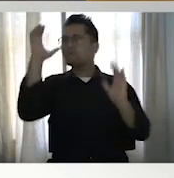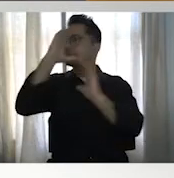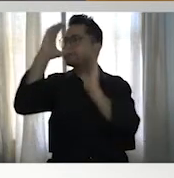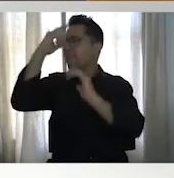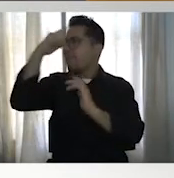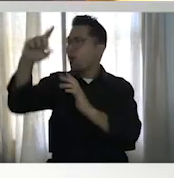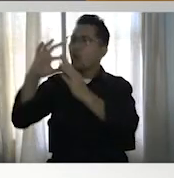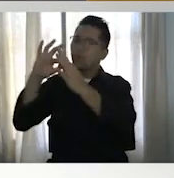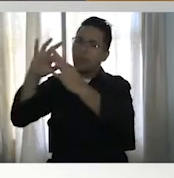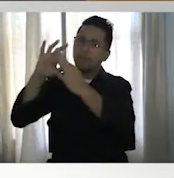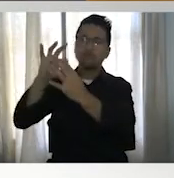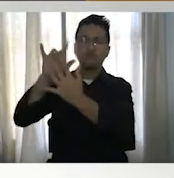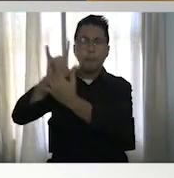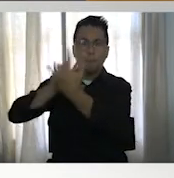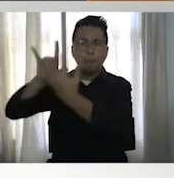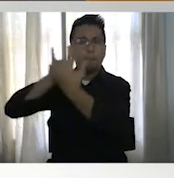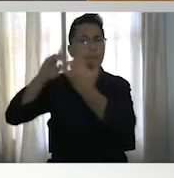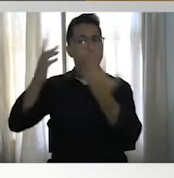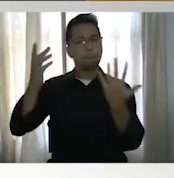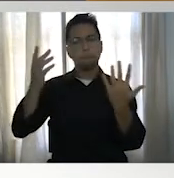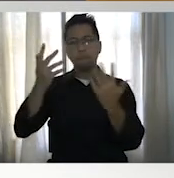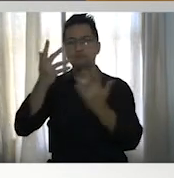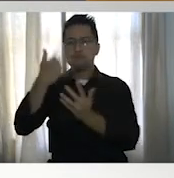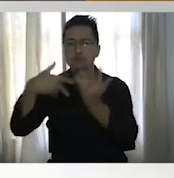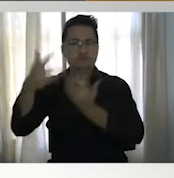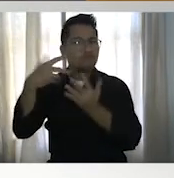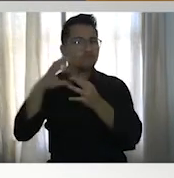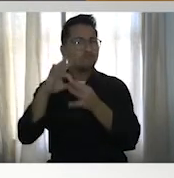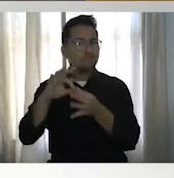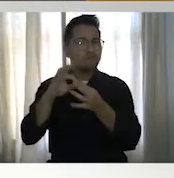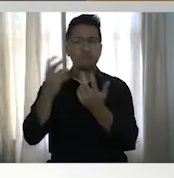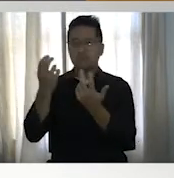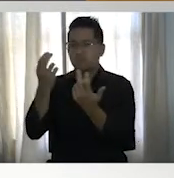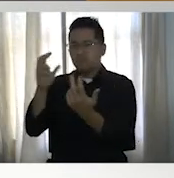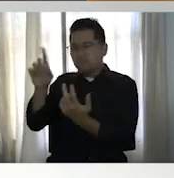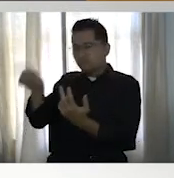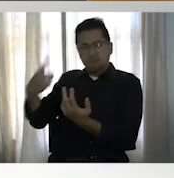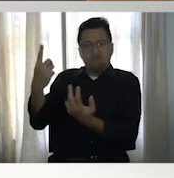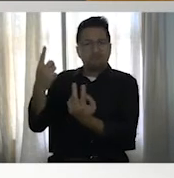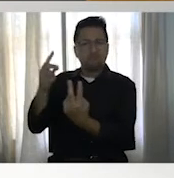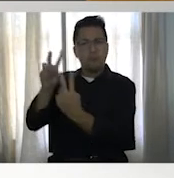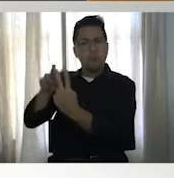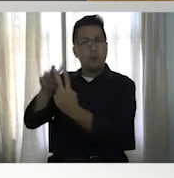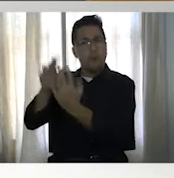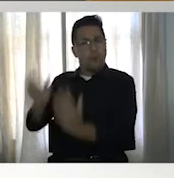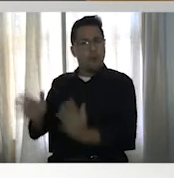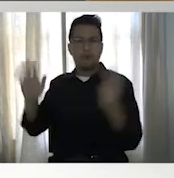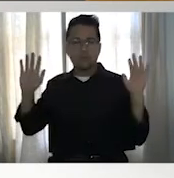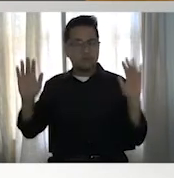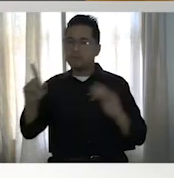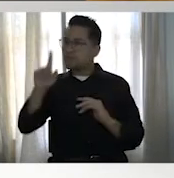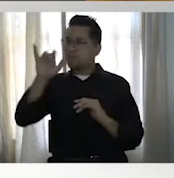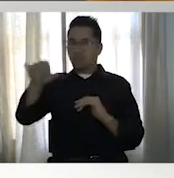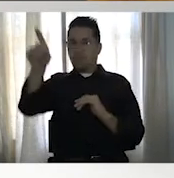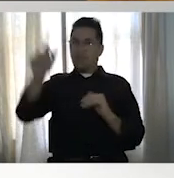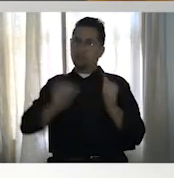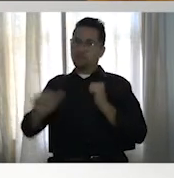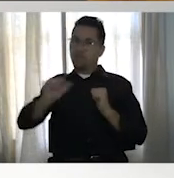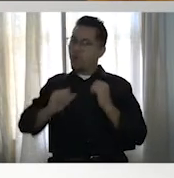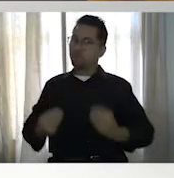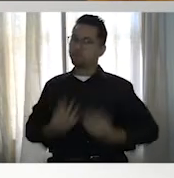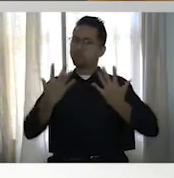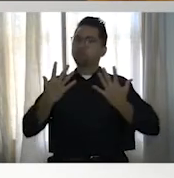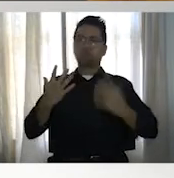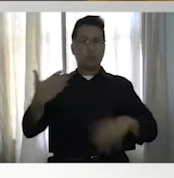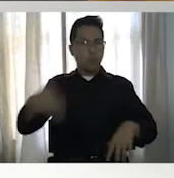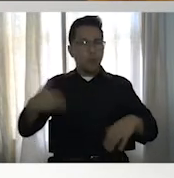or social relationship, or just a partner. And I was very inspired, realizing that many